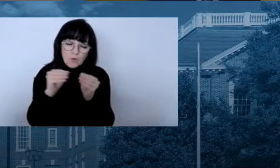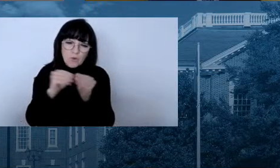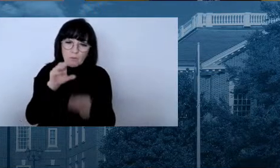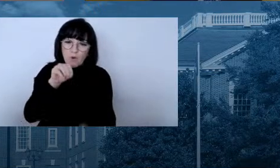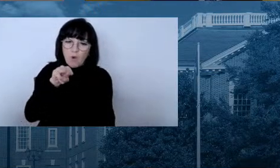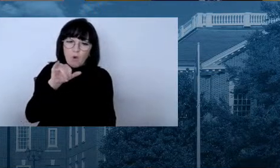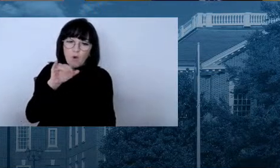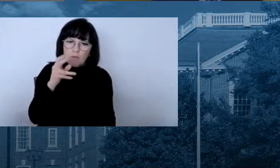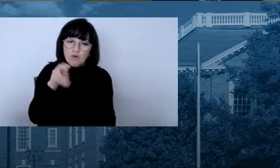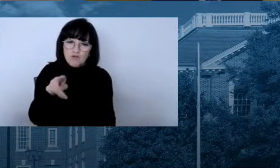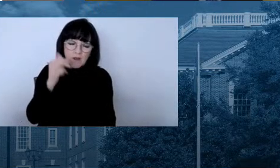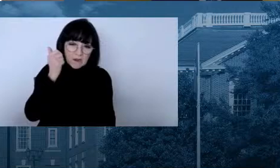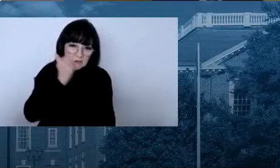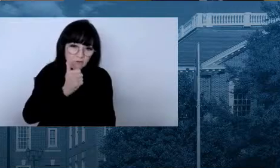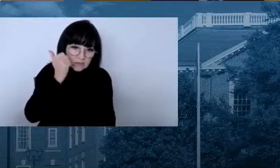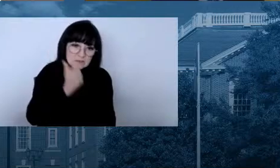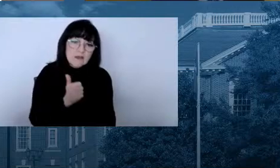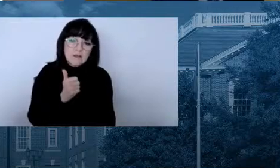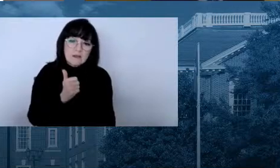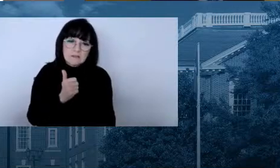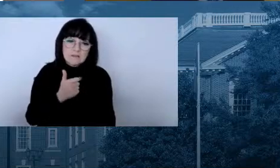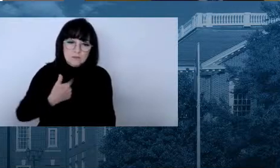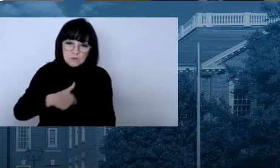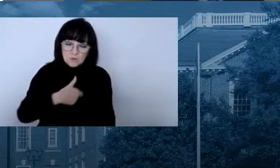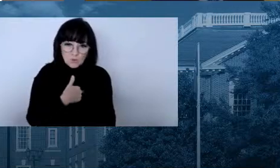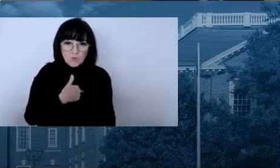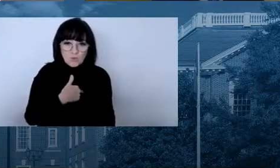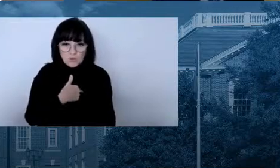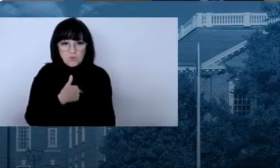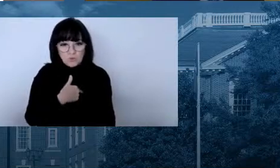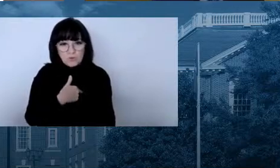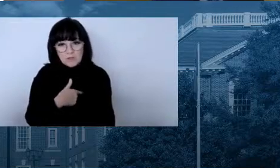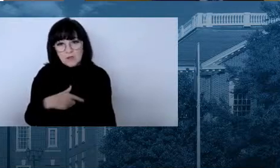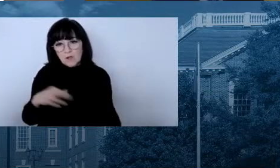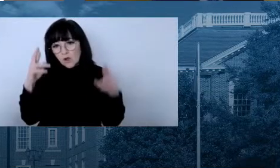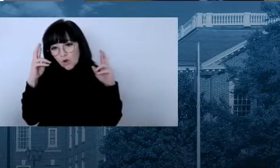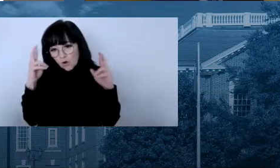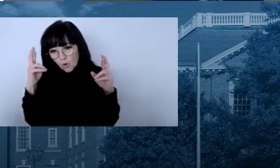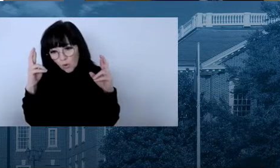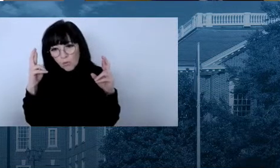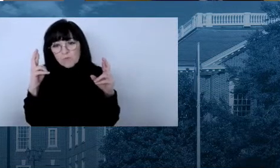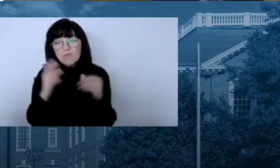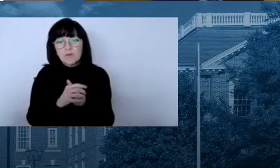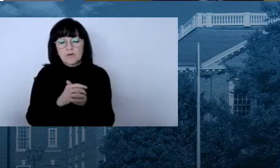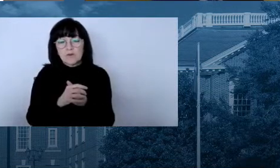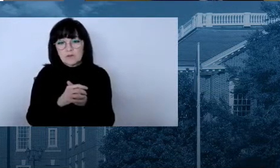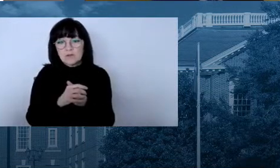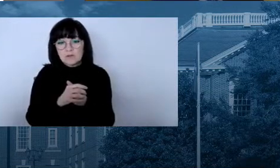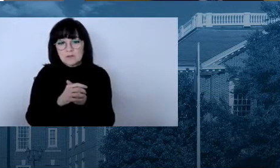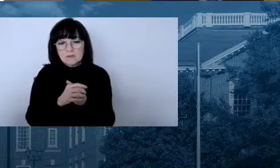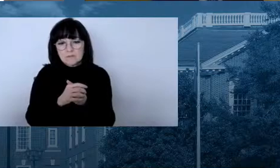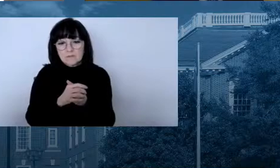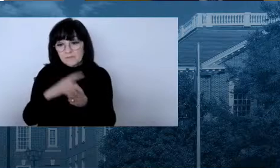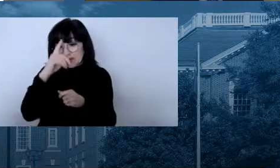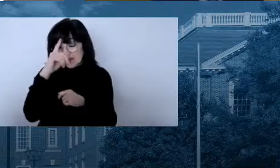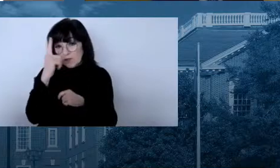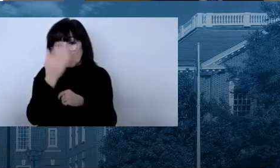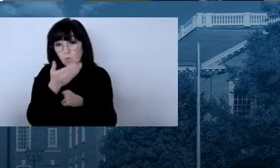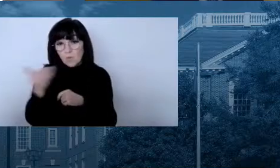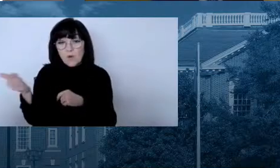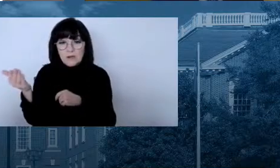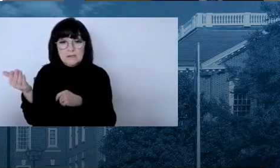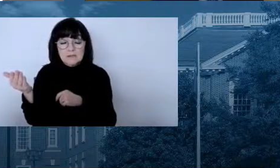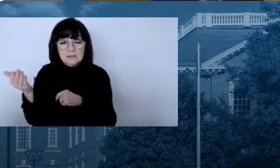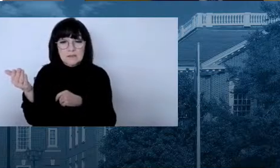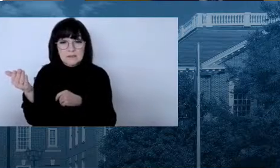We're hopeful that some of that learning is more positive than not. I think one of the things that we know is it